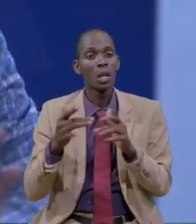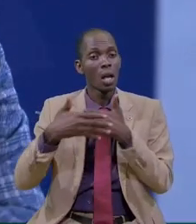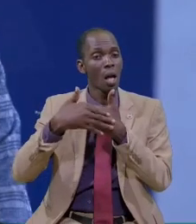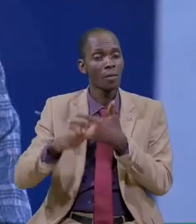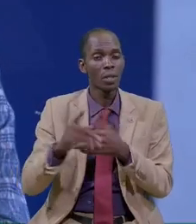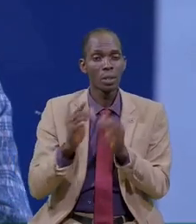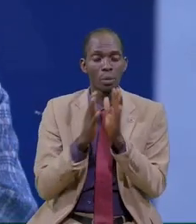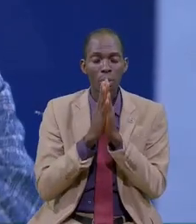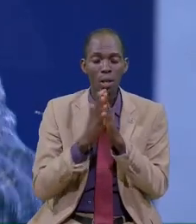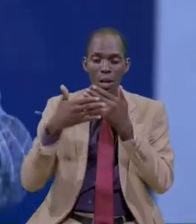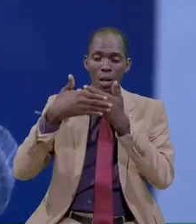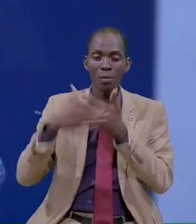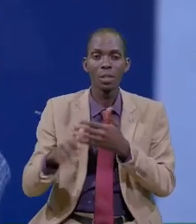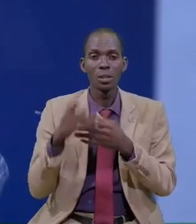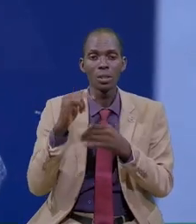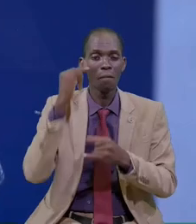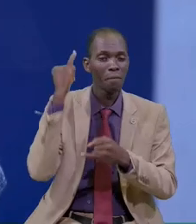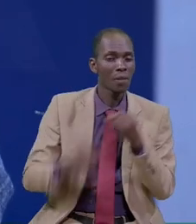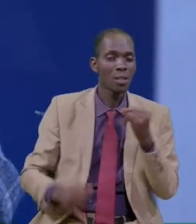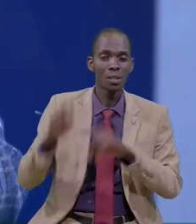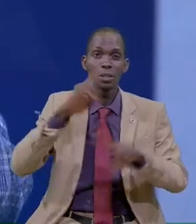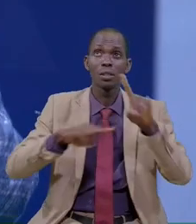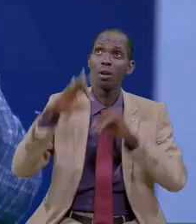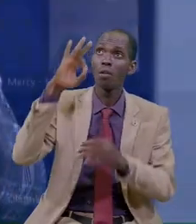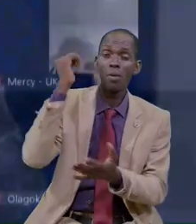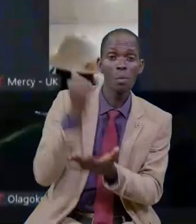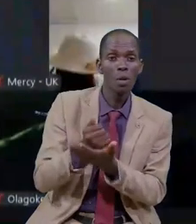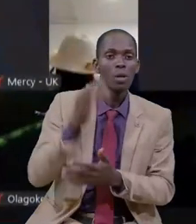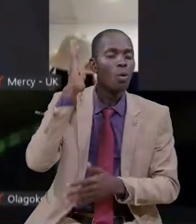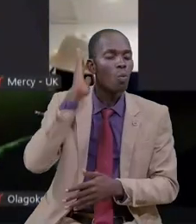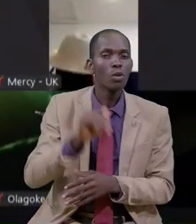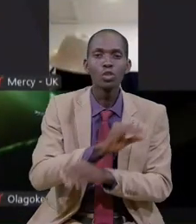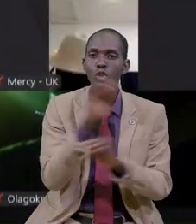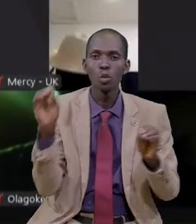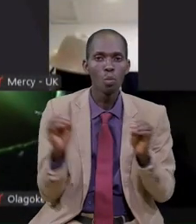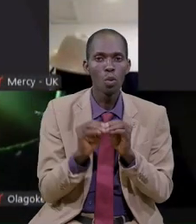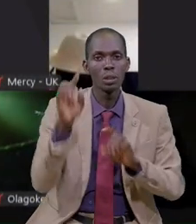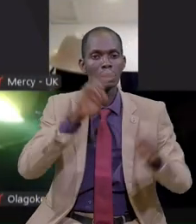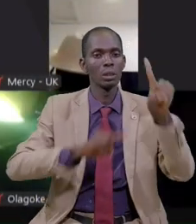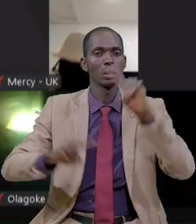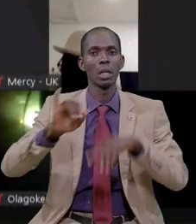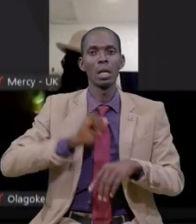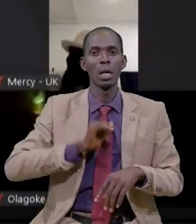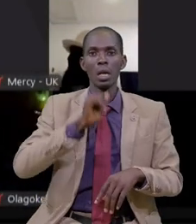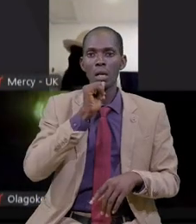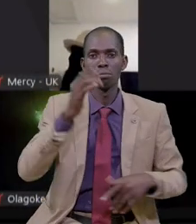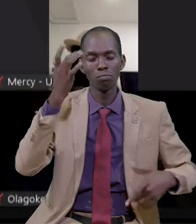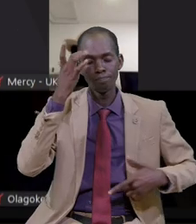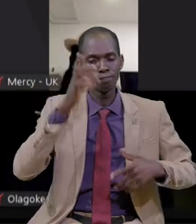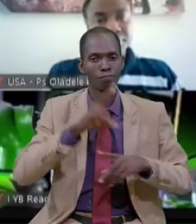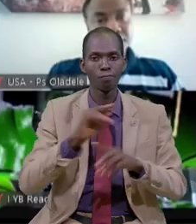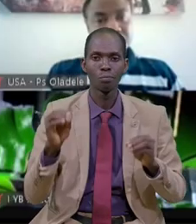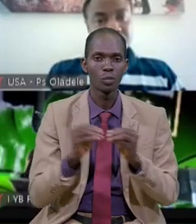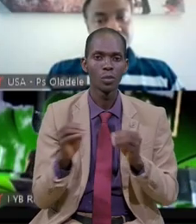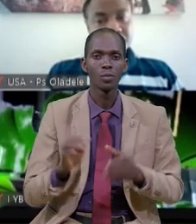after the final amen, shall not say, I am sick. Alors tous ceux qui viennent à la croisade, en physique